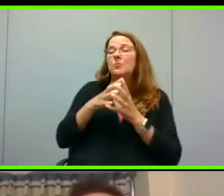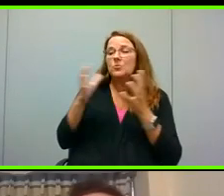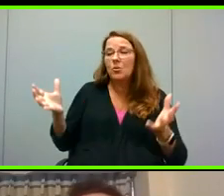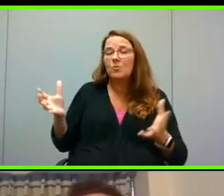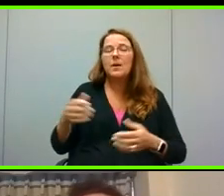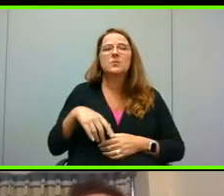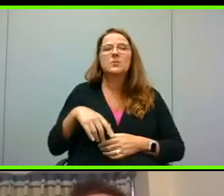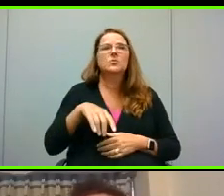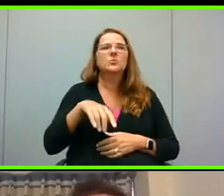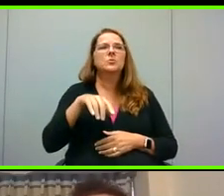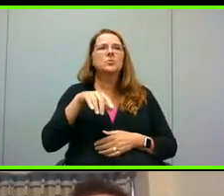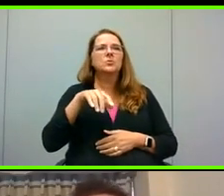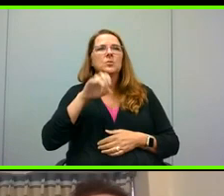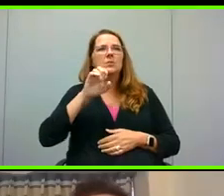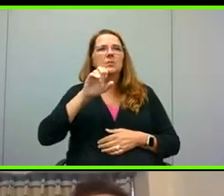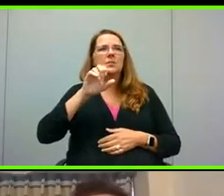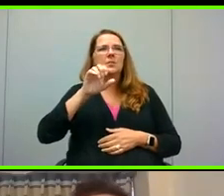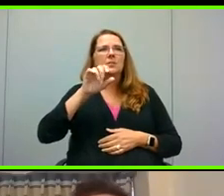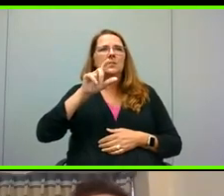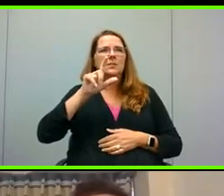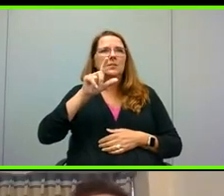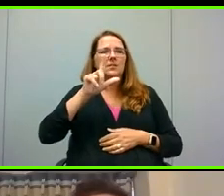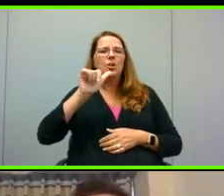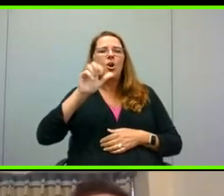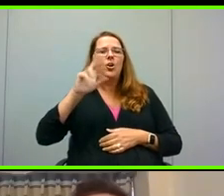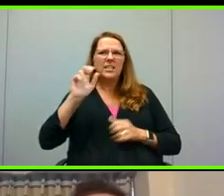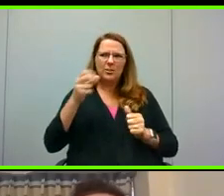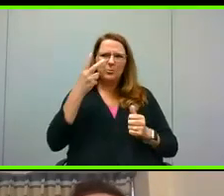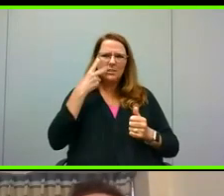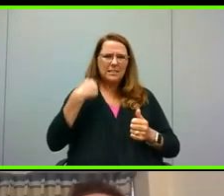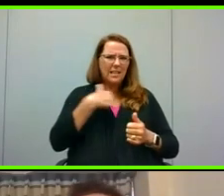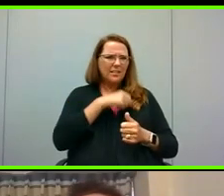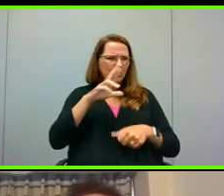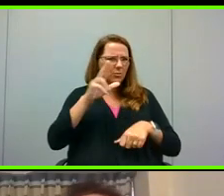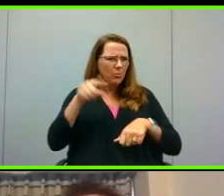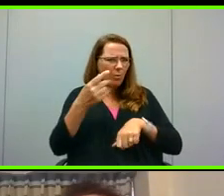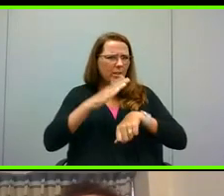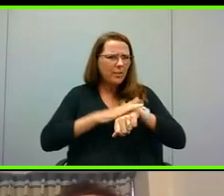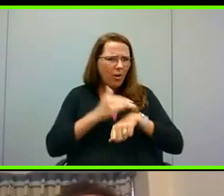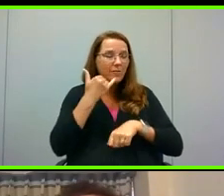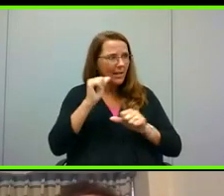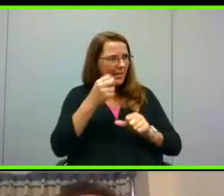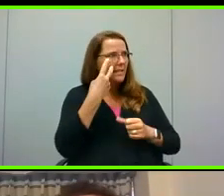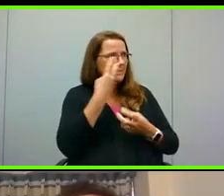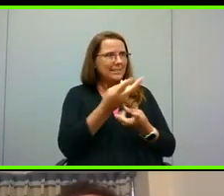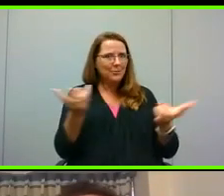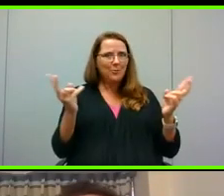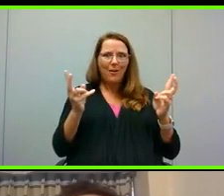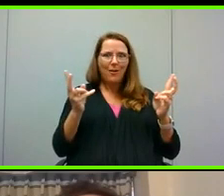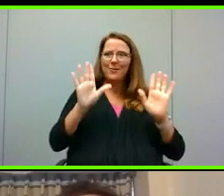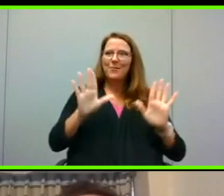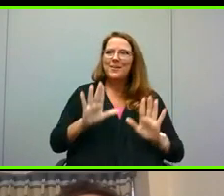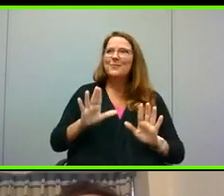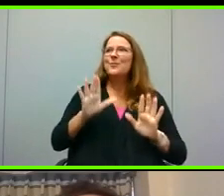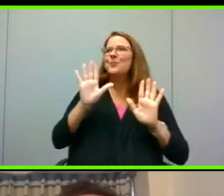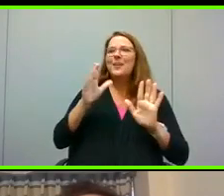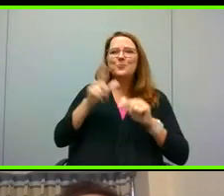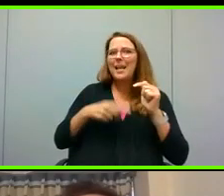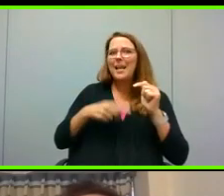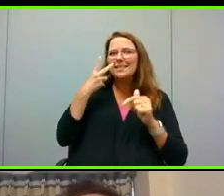Hey, Liz, can you see us, or are you just on the phone? I can see you all wonderfully, but you can't see me.